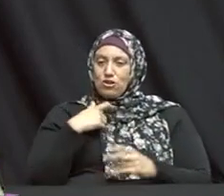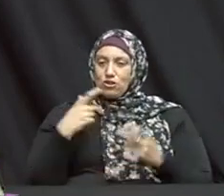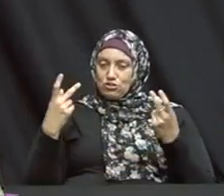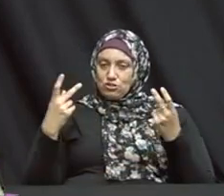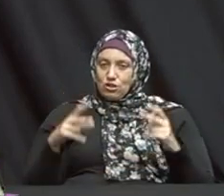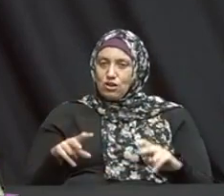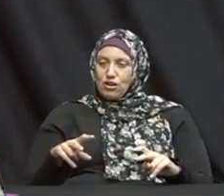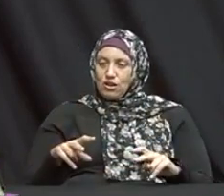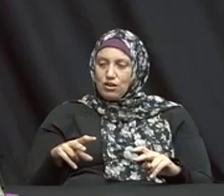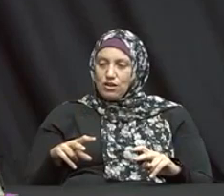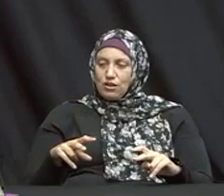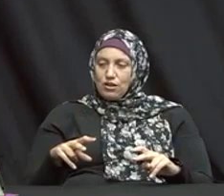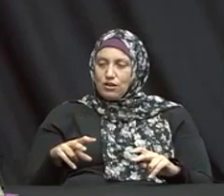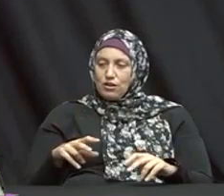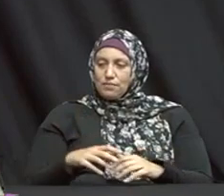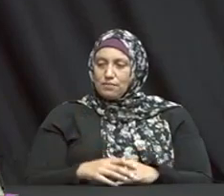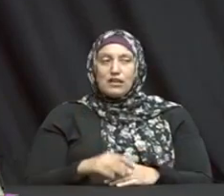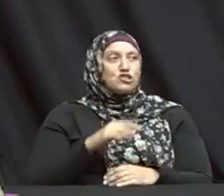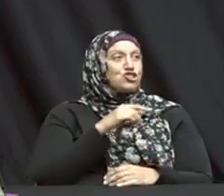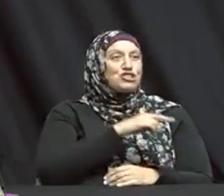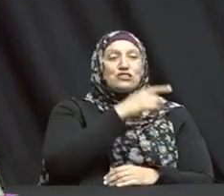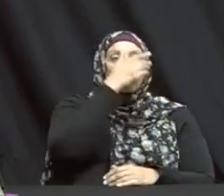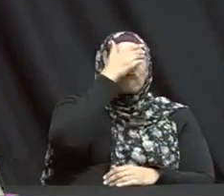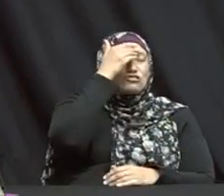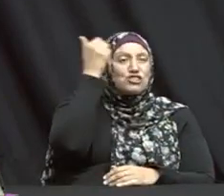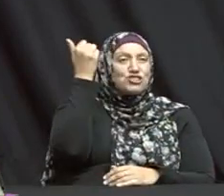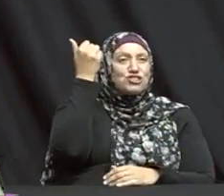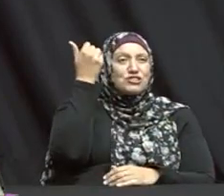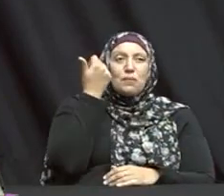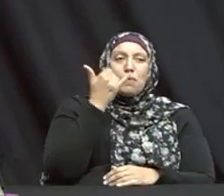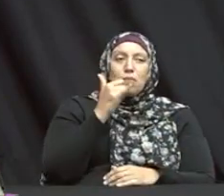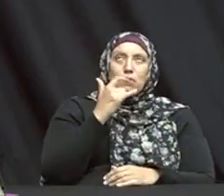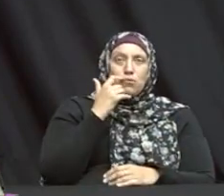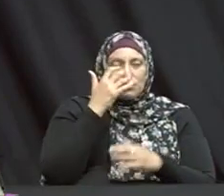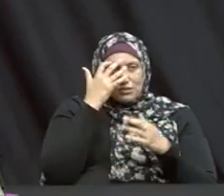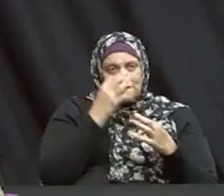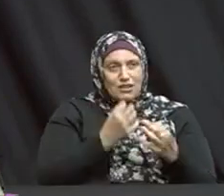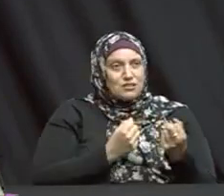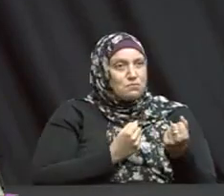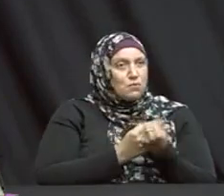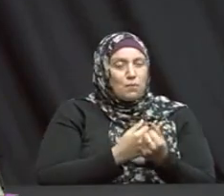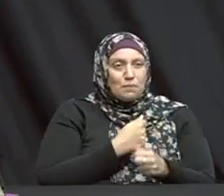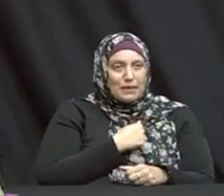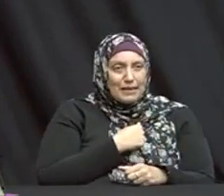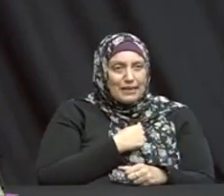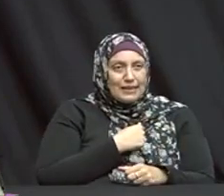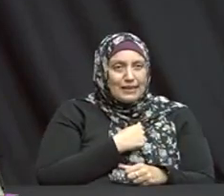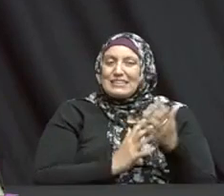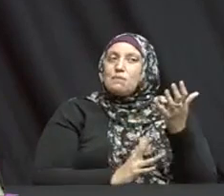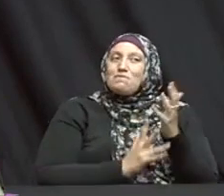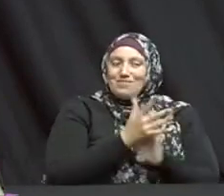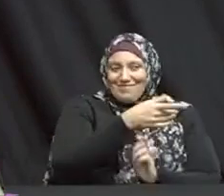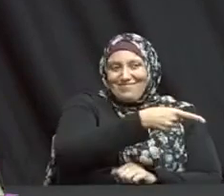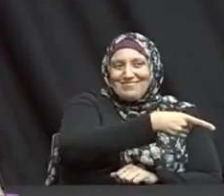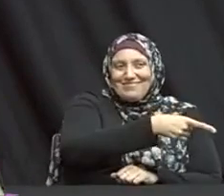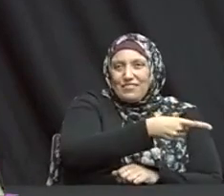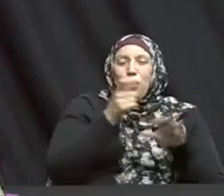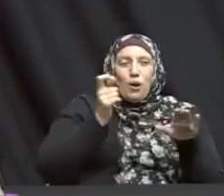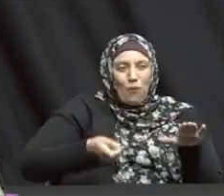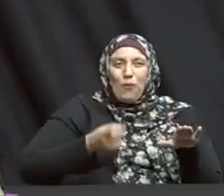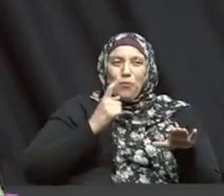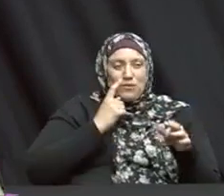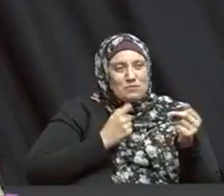a Christian, she may decide to cremate me, and the law supports it, and there's nothing my children can do. That is the benefit of the will. Once you write